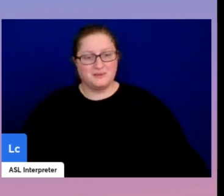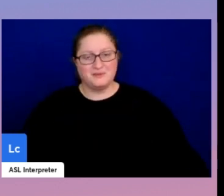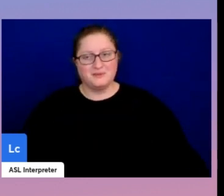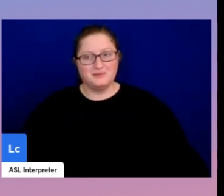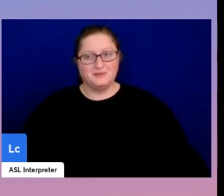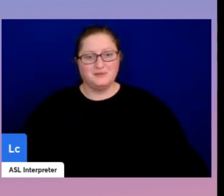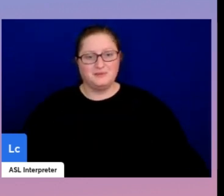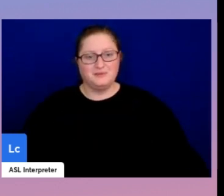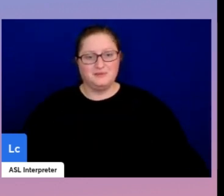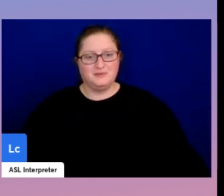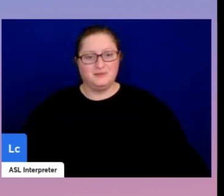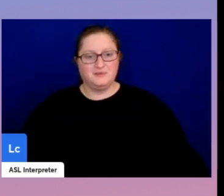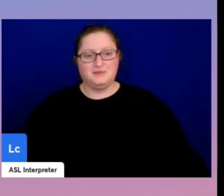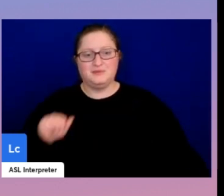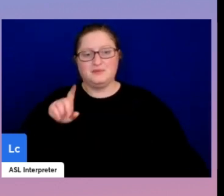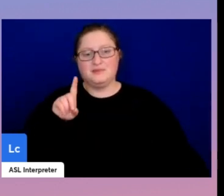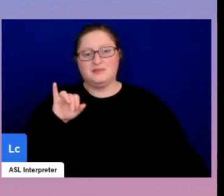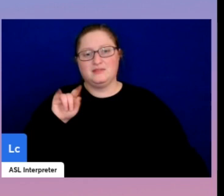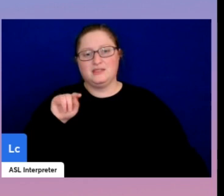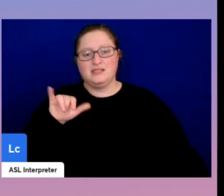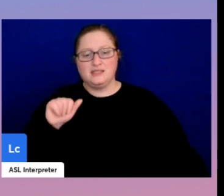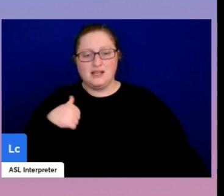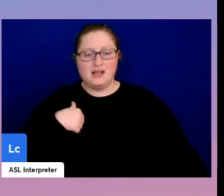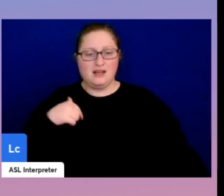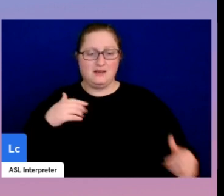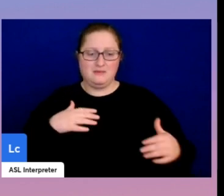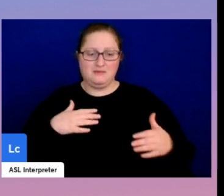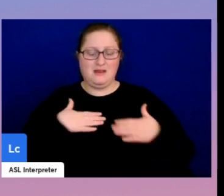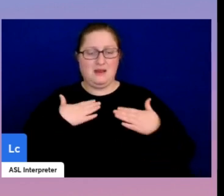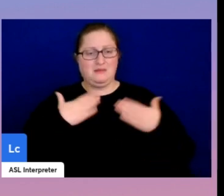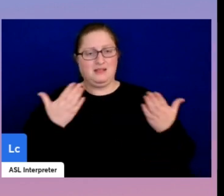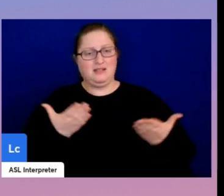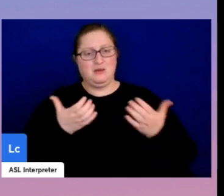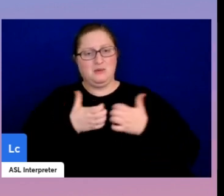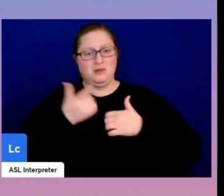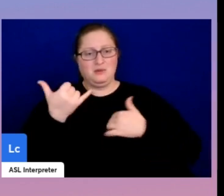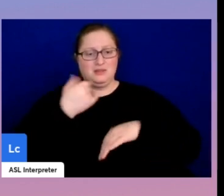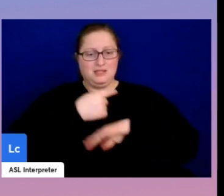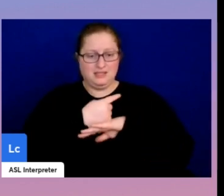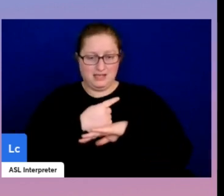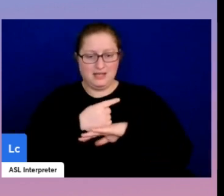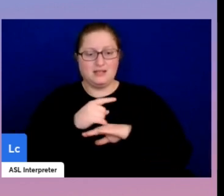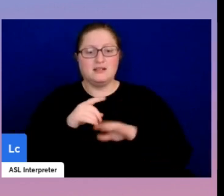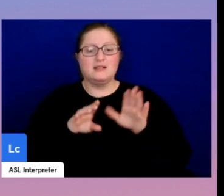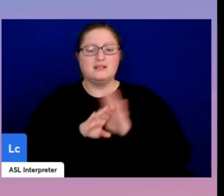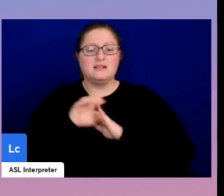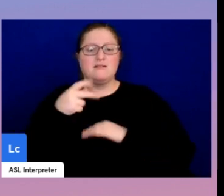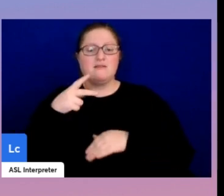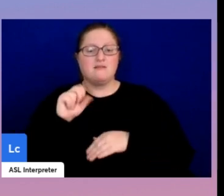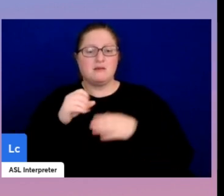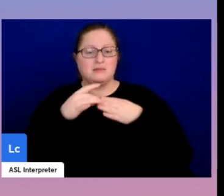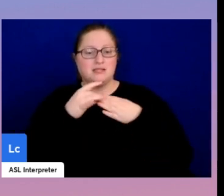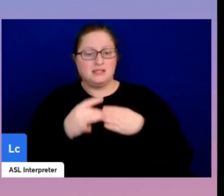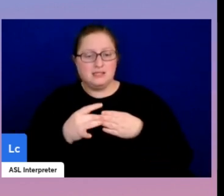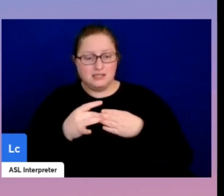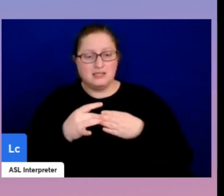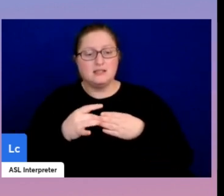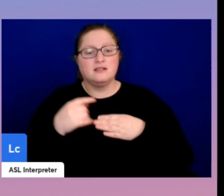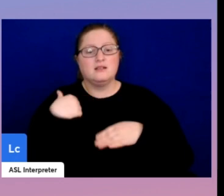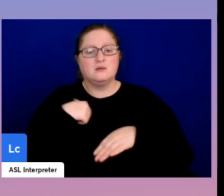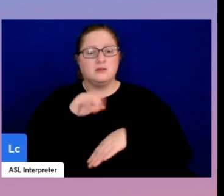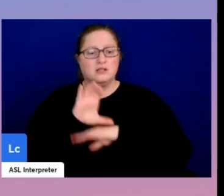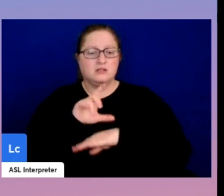I'm Aditya Sharma, and I'm thrilled to be here with you today. As a DevOps team lead at Arctic, we are a boutique consulting firm based out of